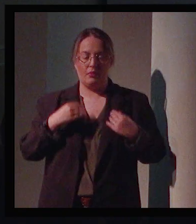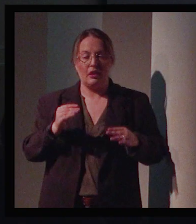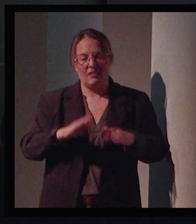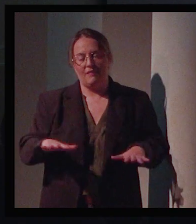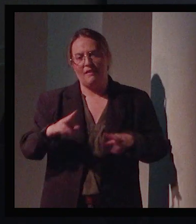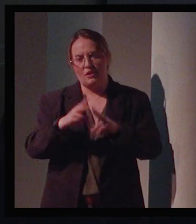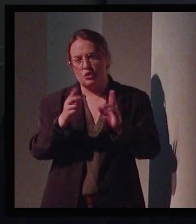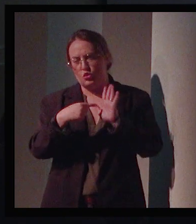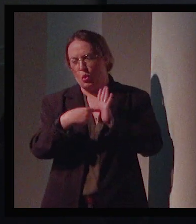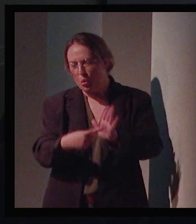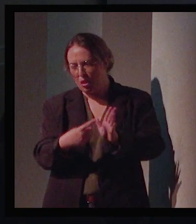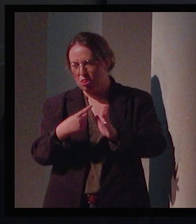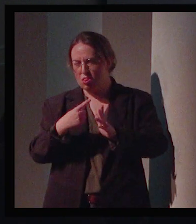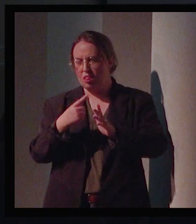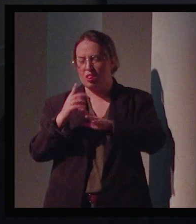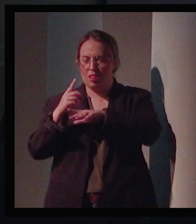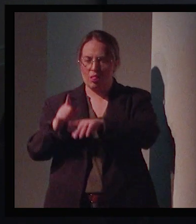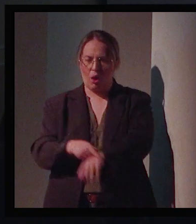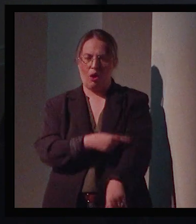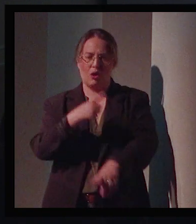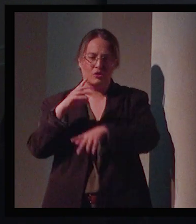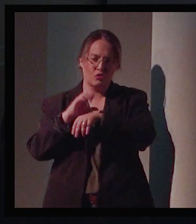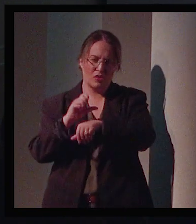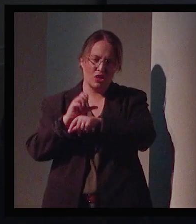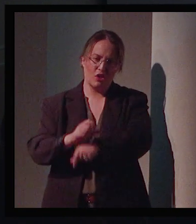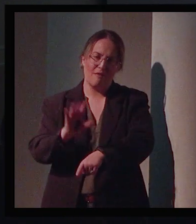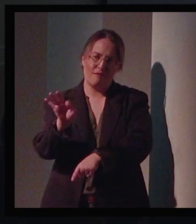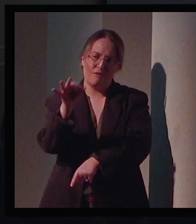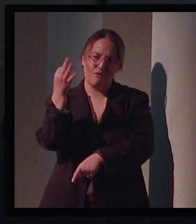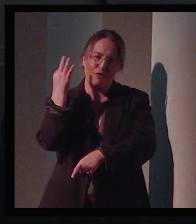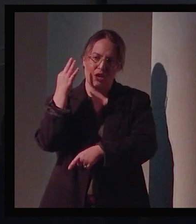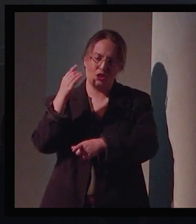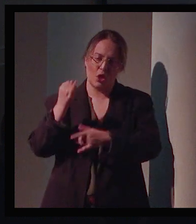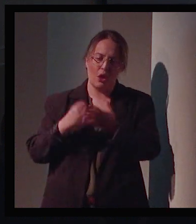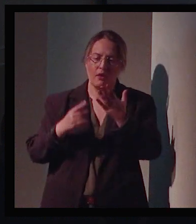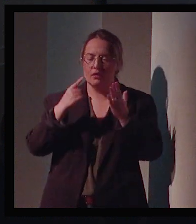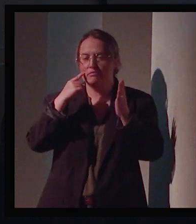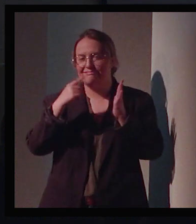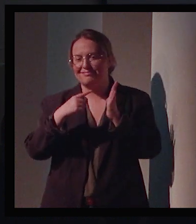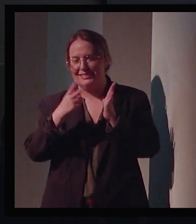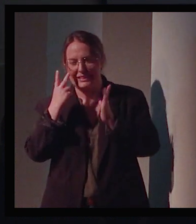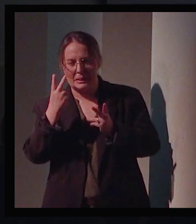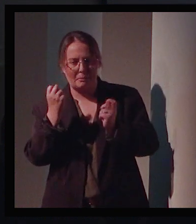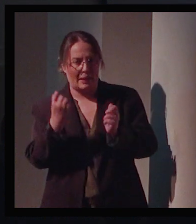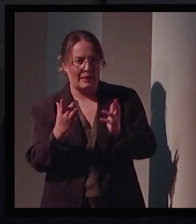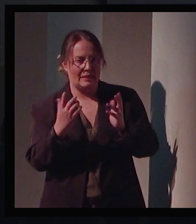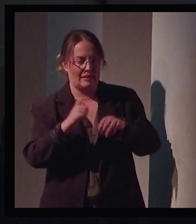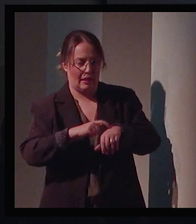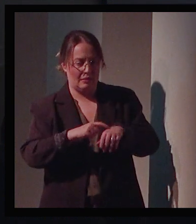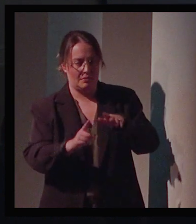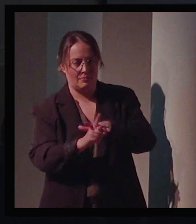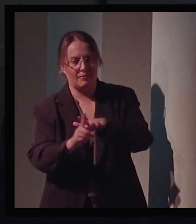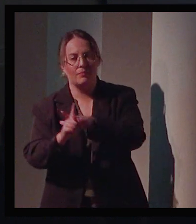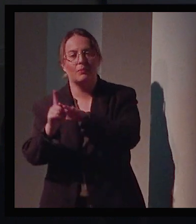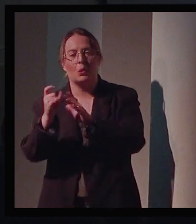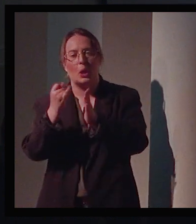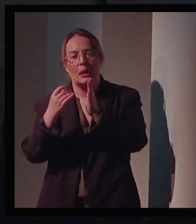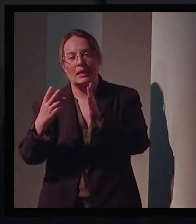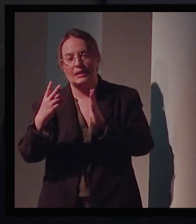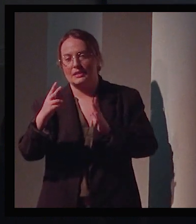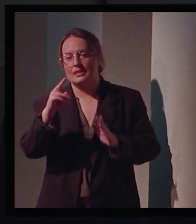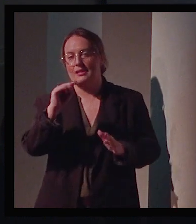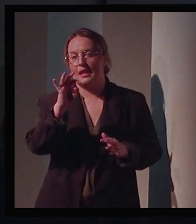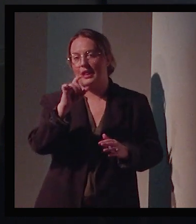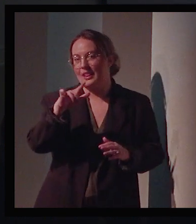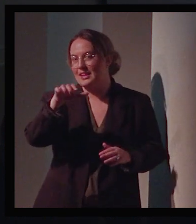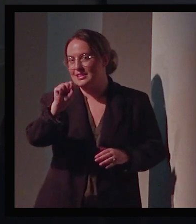art established in the 17th century with artists like Nicolas Poussin. This is very trigger-happy